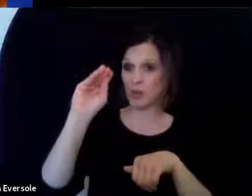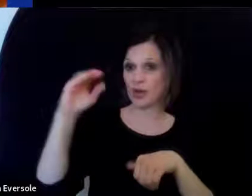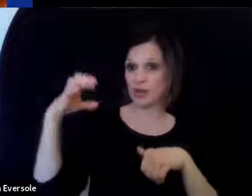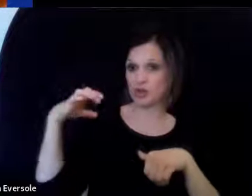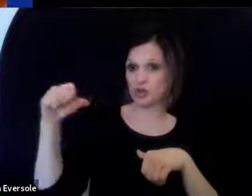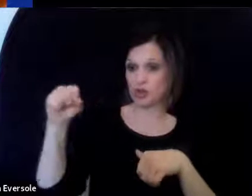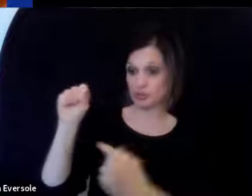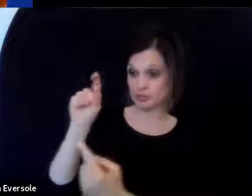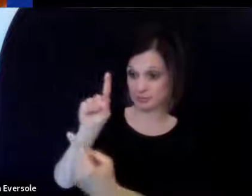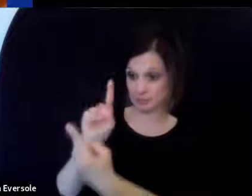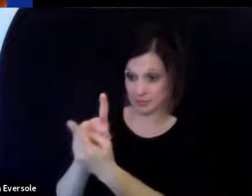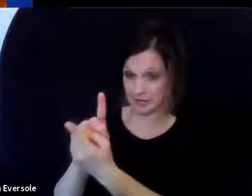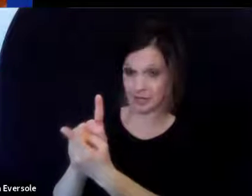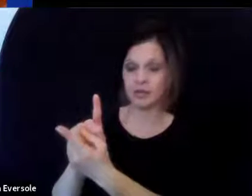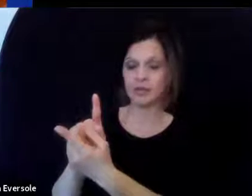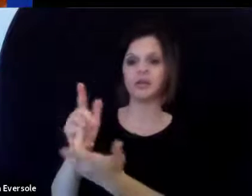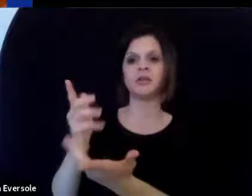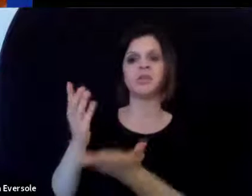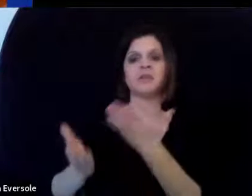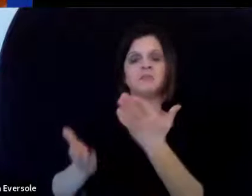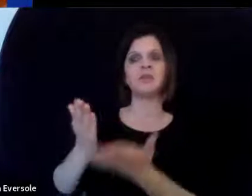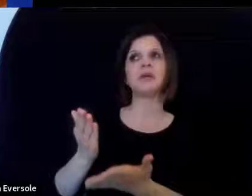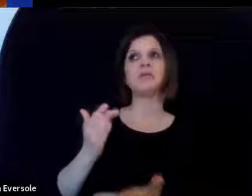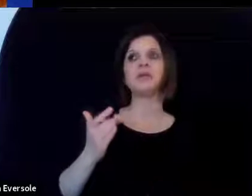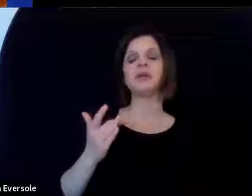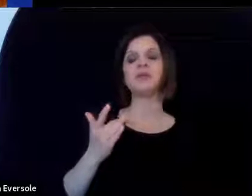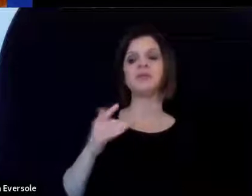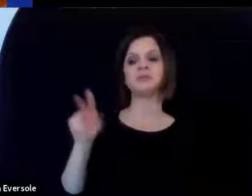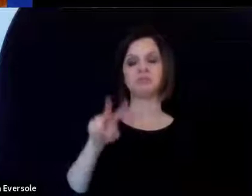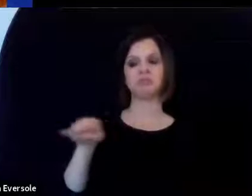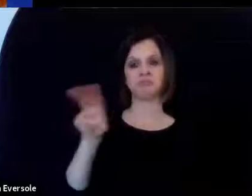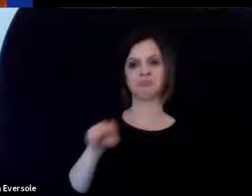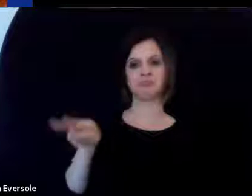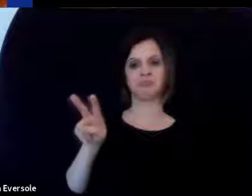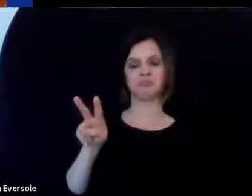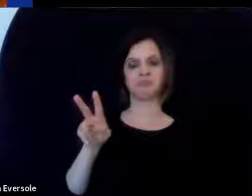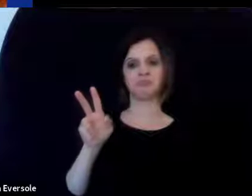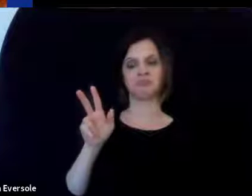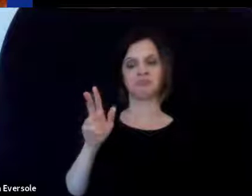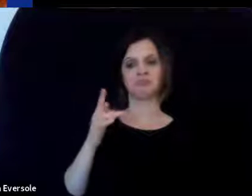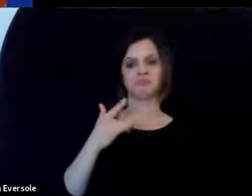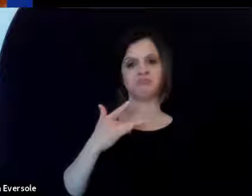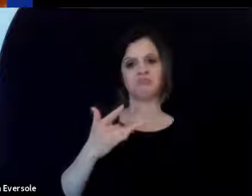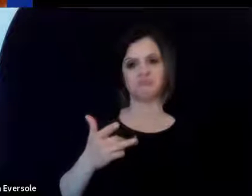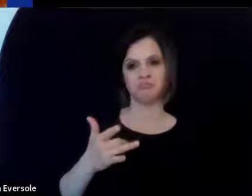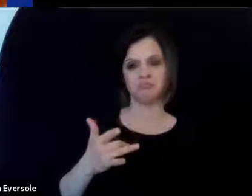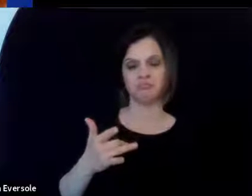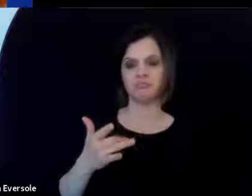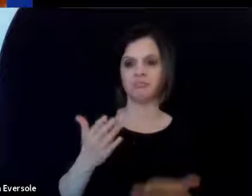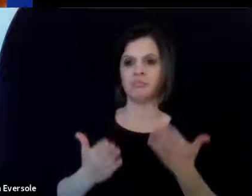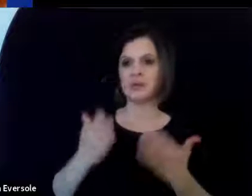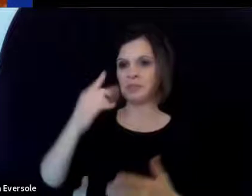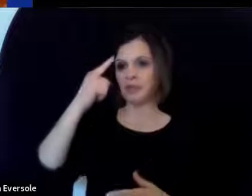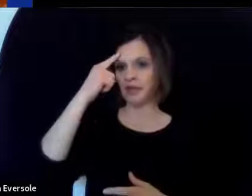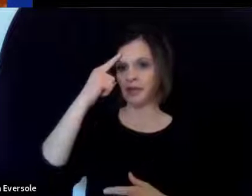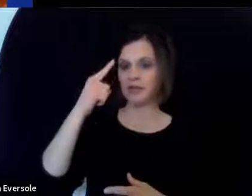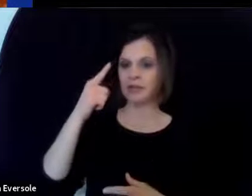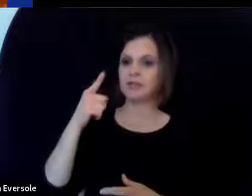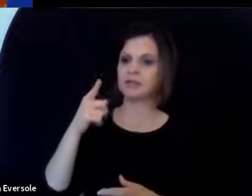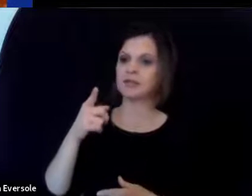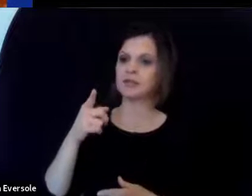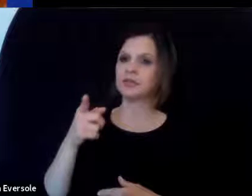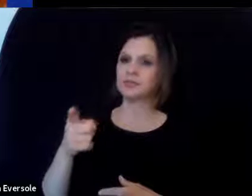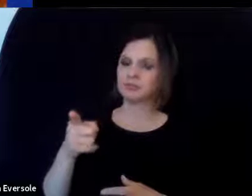more inclined to estimate that that particular individual would